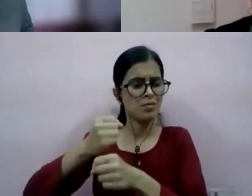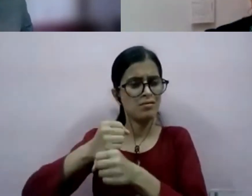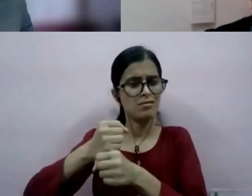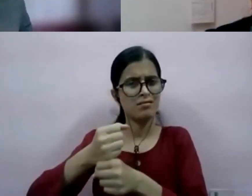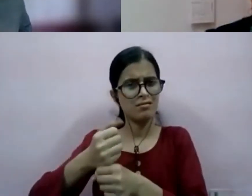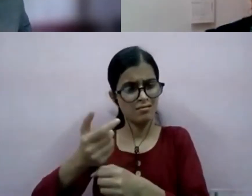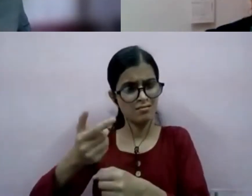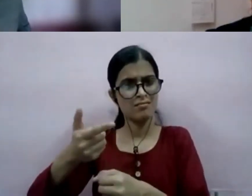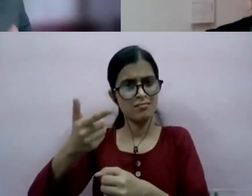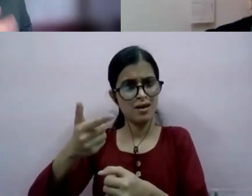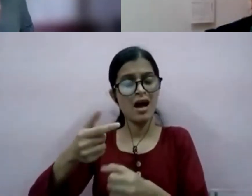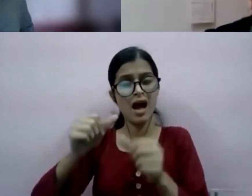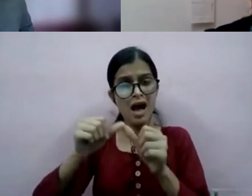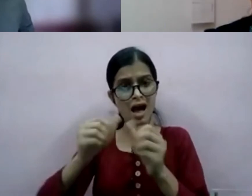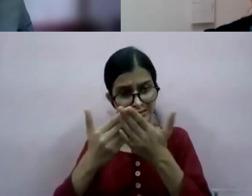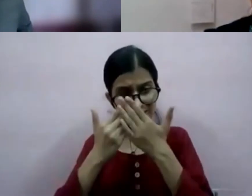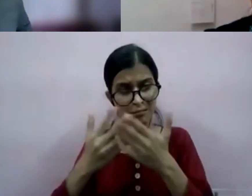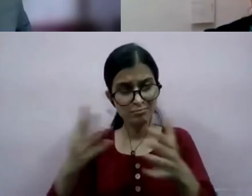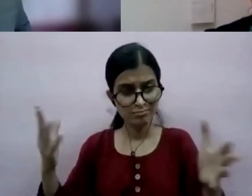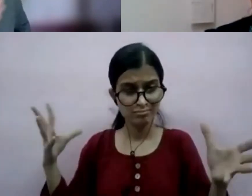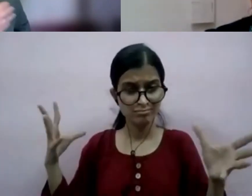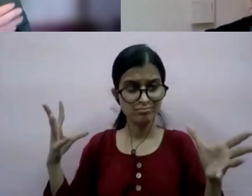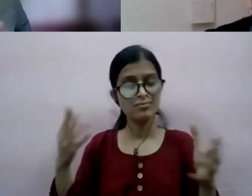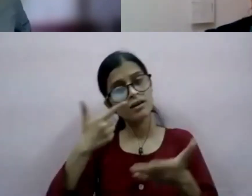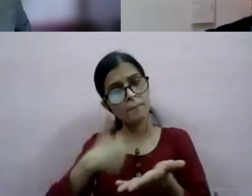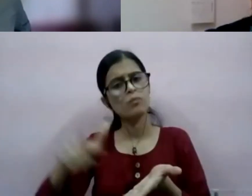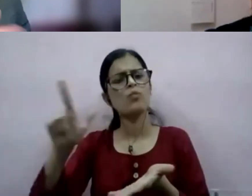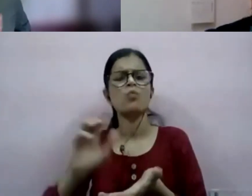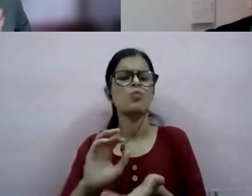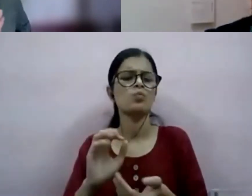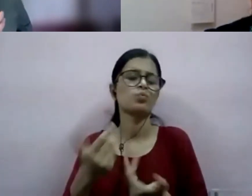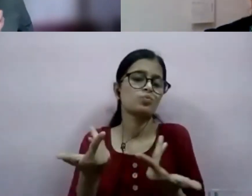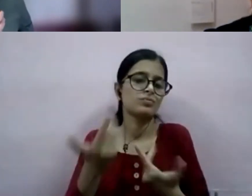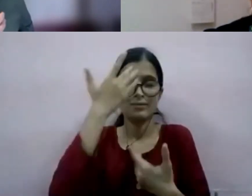provide evidence that hopefully will gradually